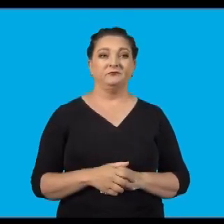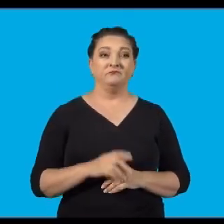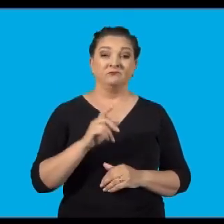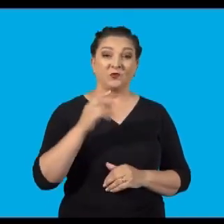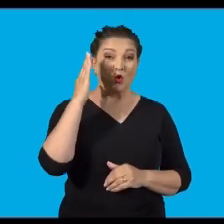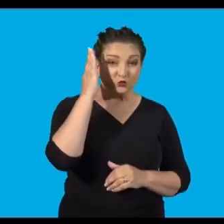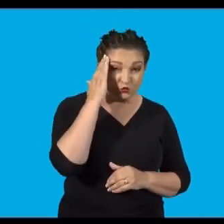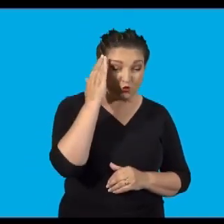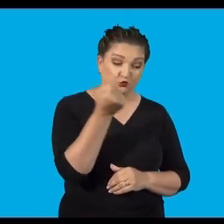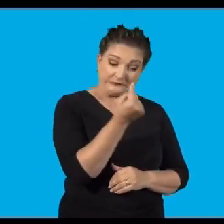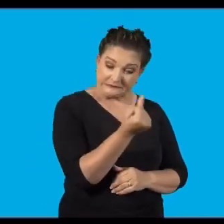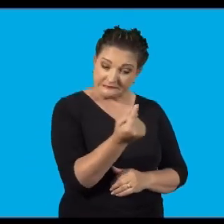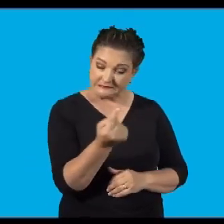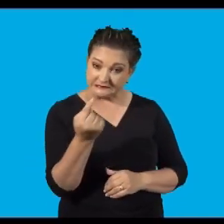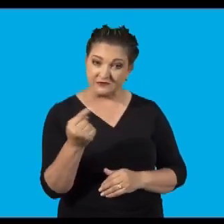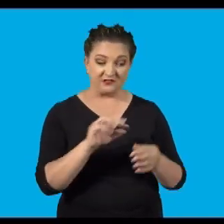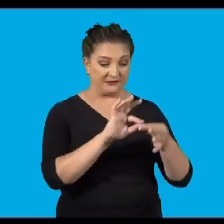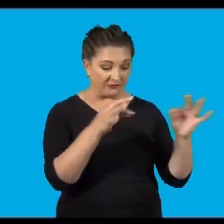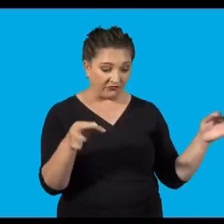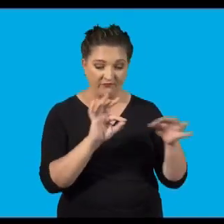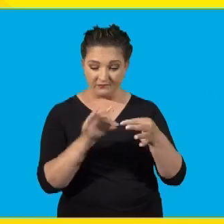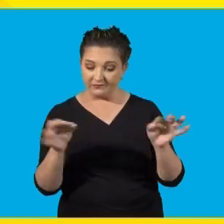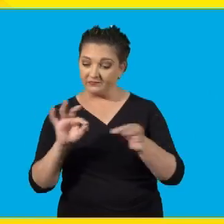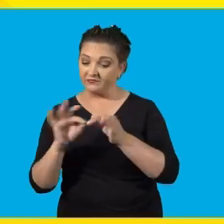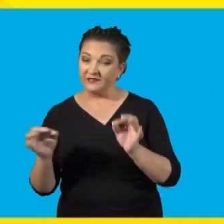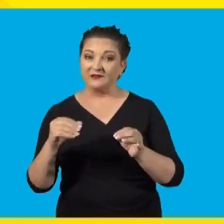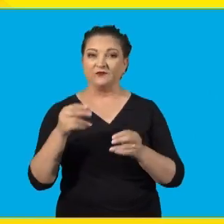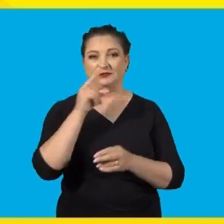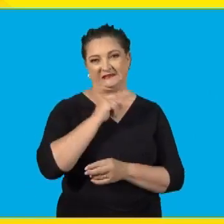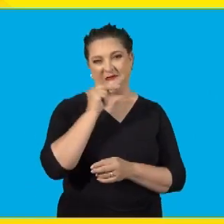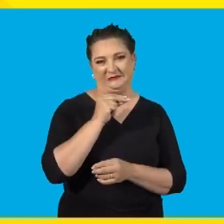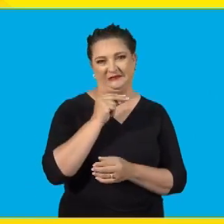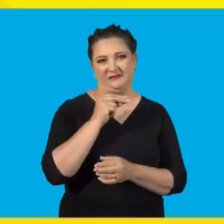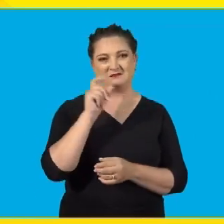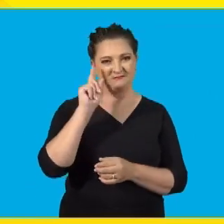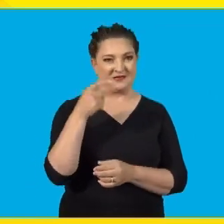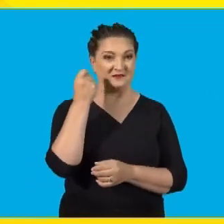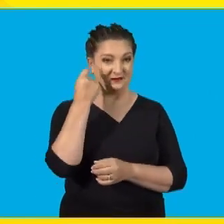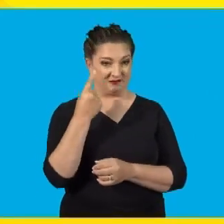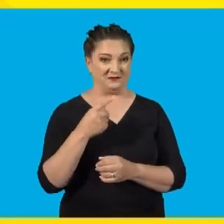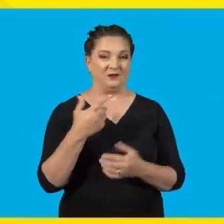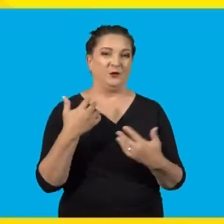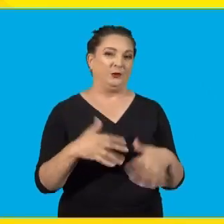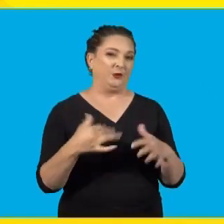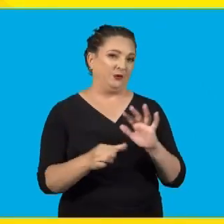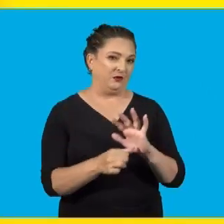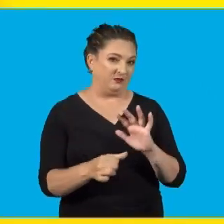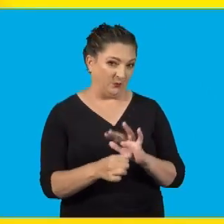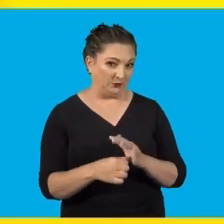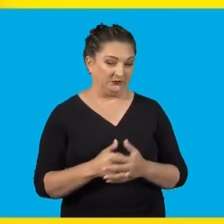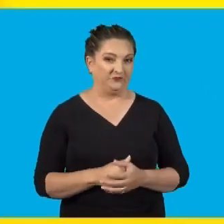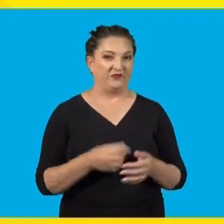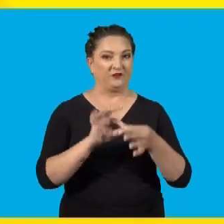you, you have to know what your definition for your part of speech is so that you can see